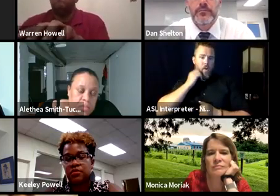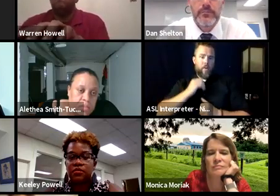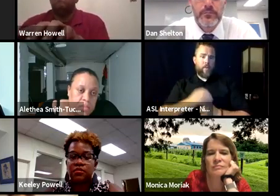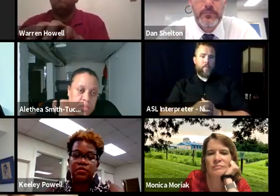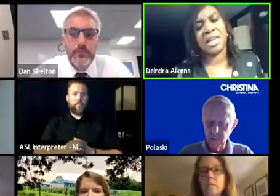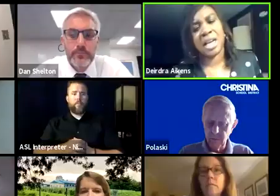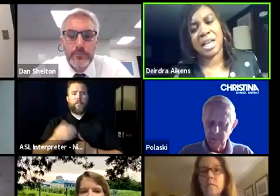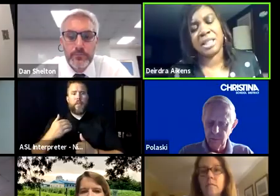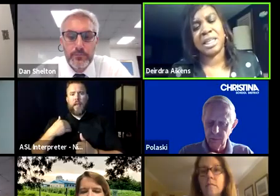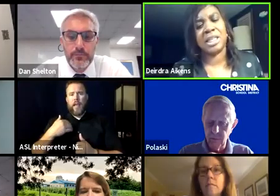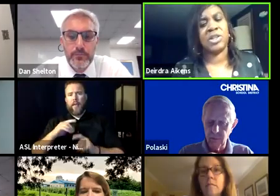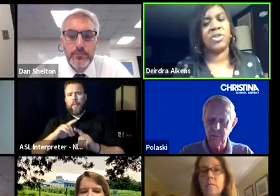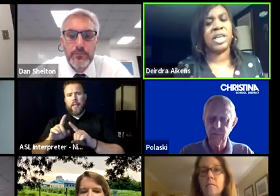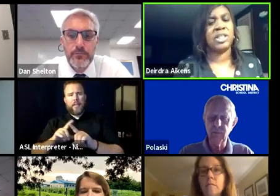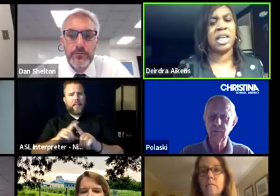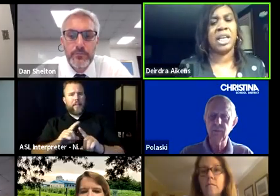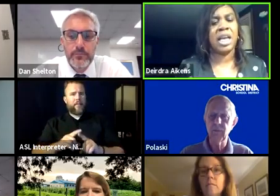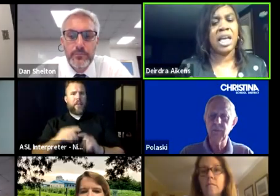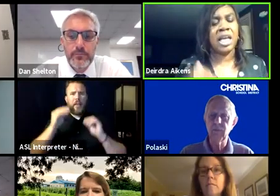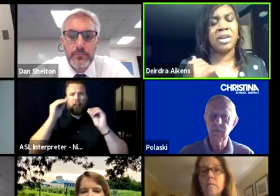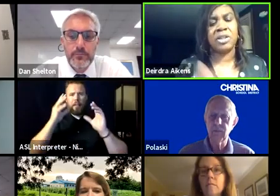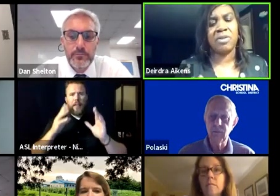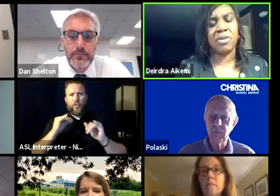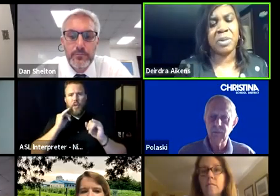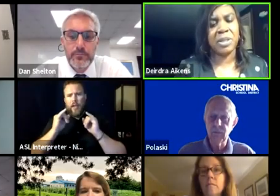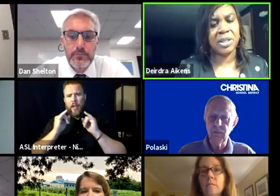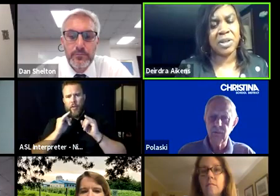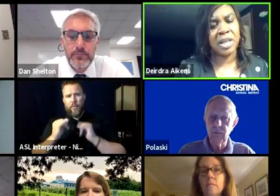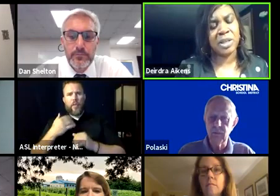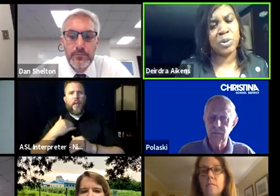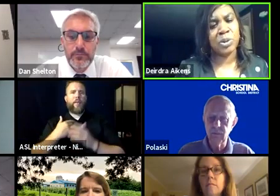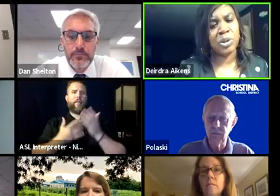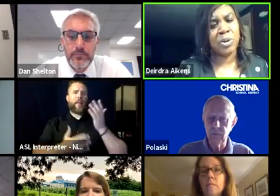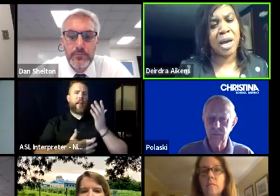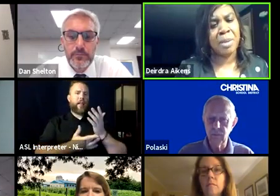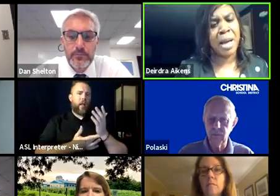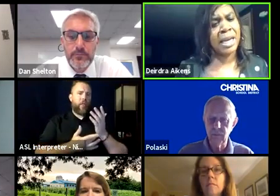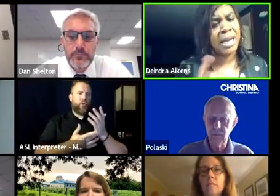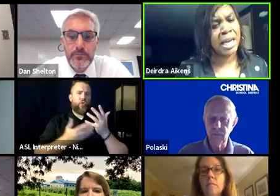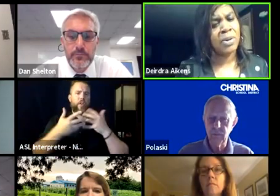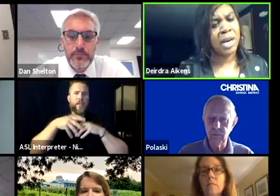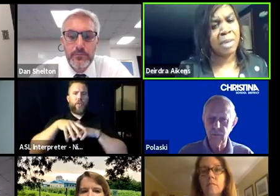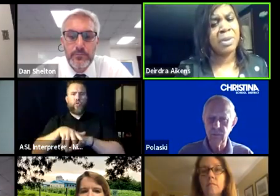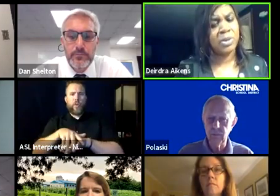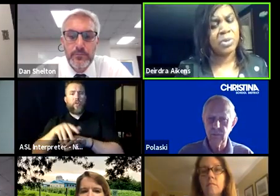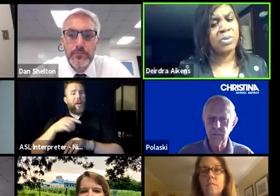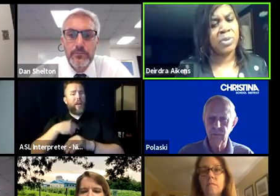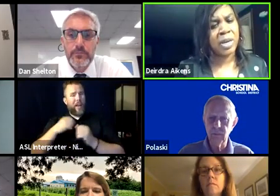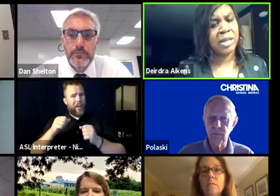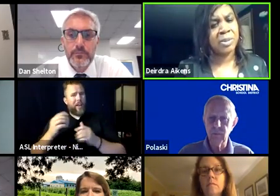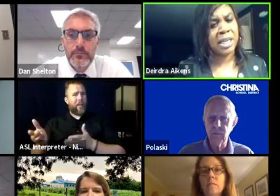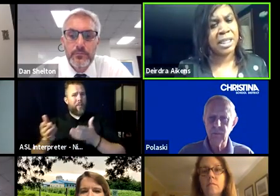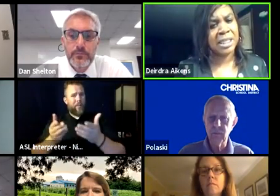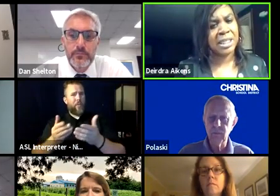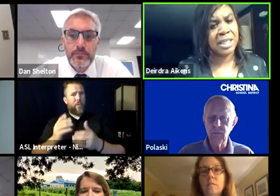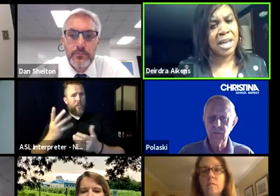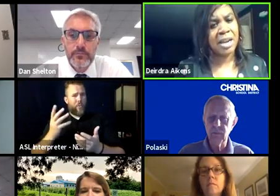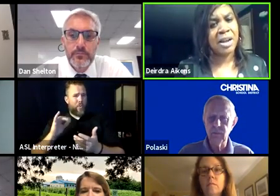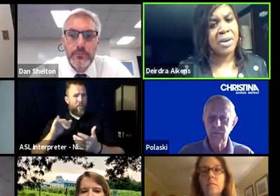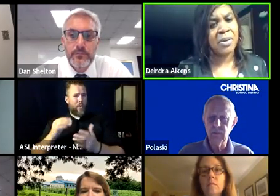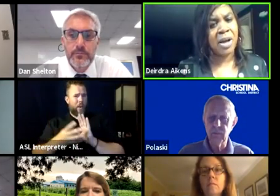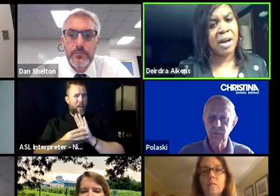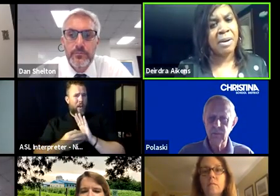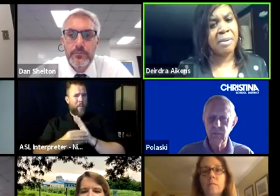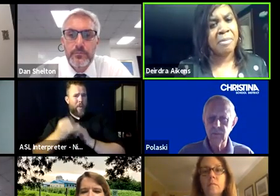use, technology integration. There are several pieces on that tool. So I can get you a copy of the tool if you guys would like to see